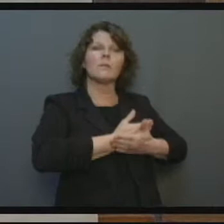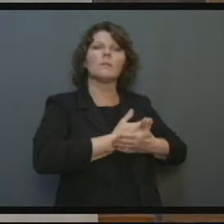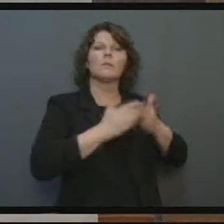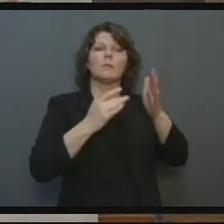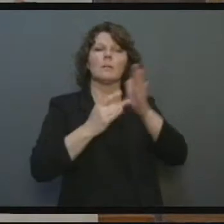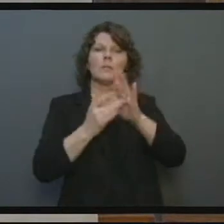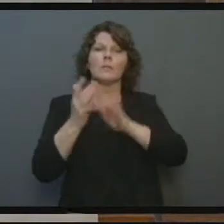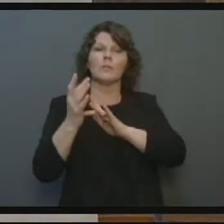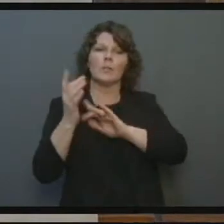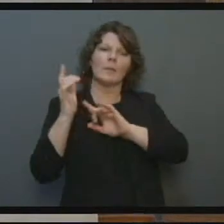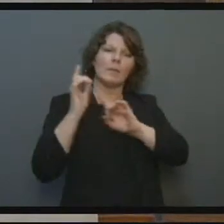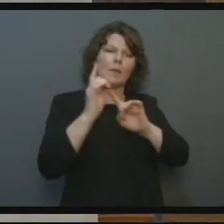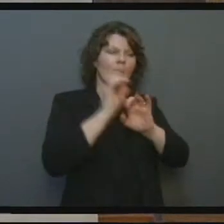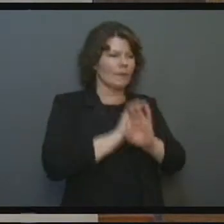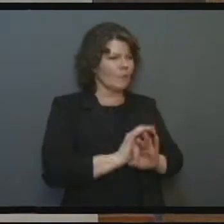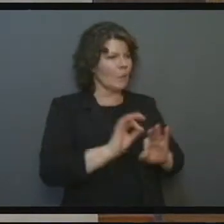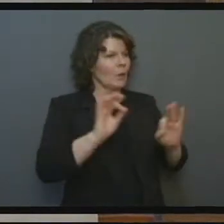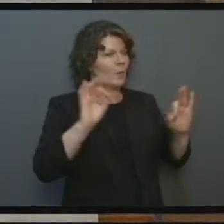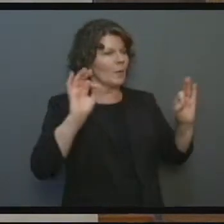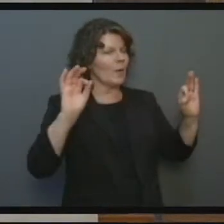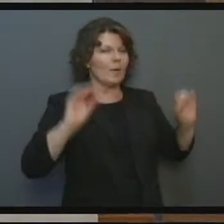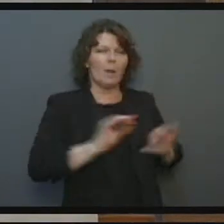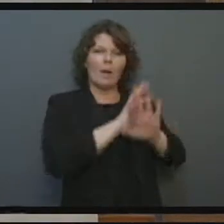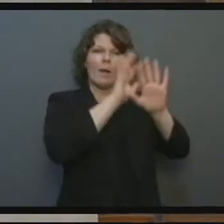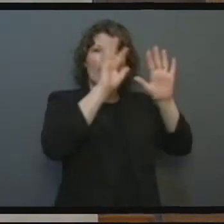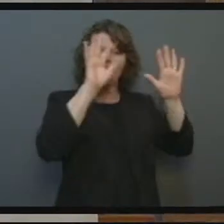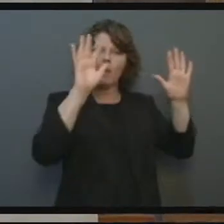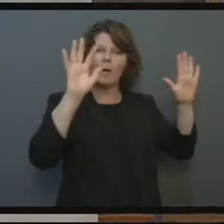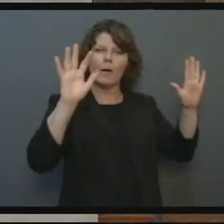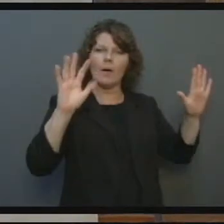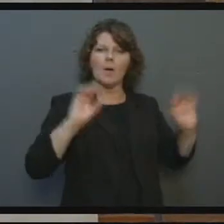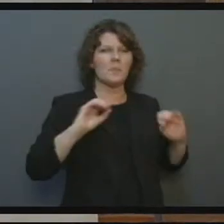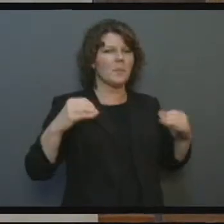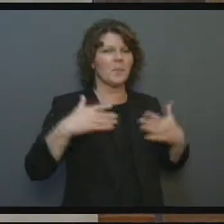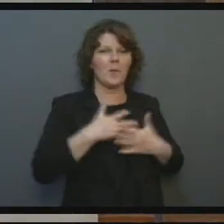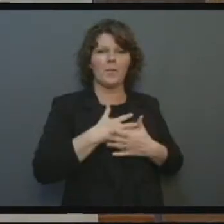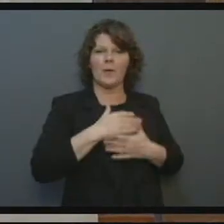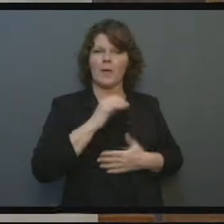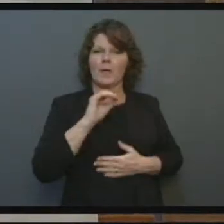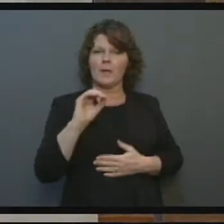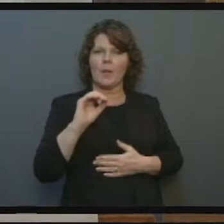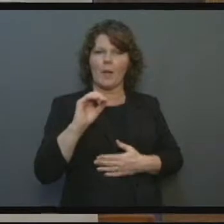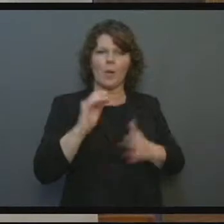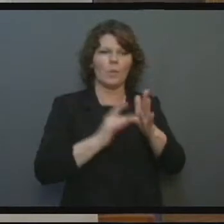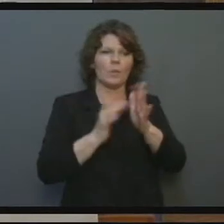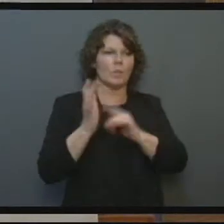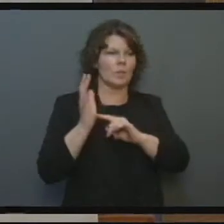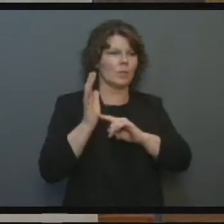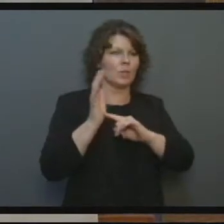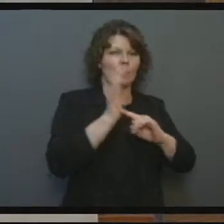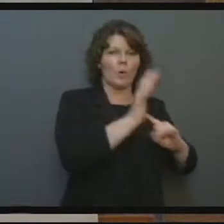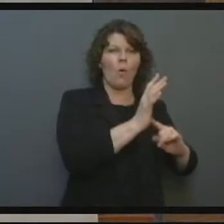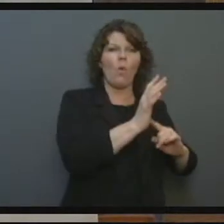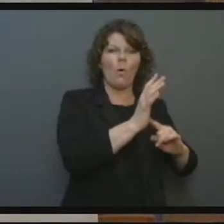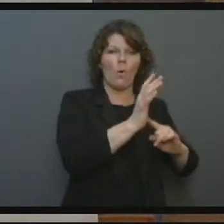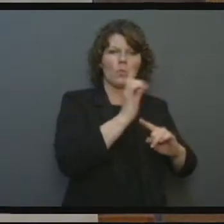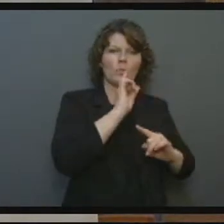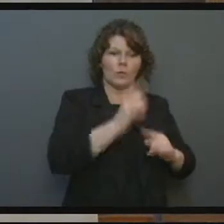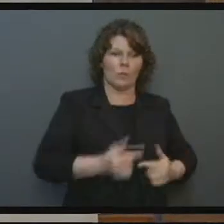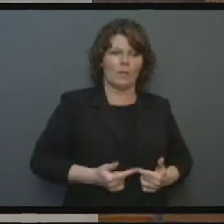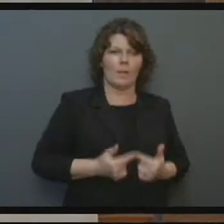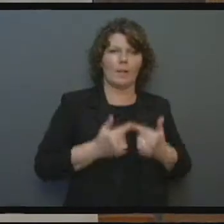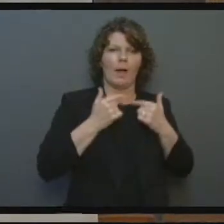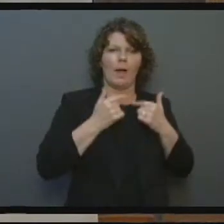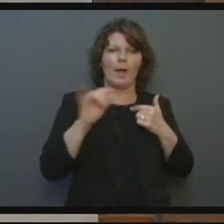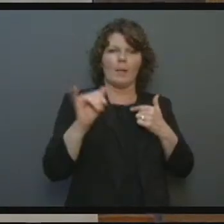a breathtaking freedom, a complete lack of fear. Jesus showed what it meant to be truly alive, to live